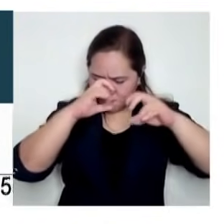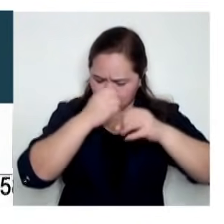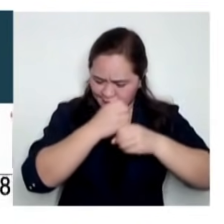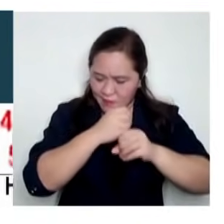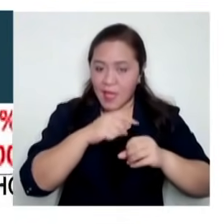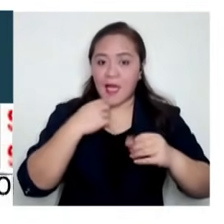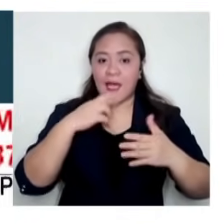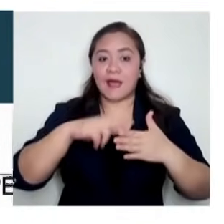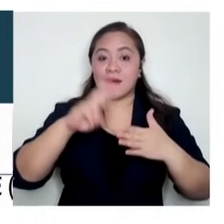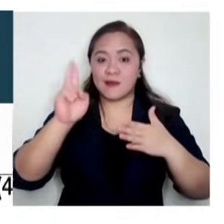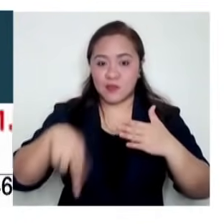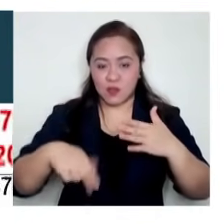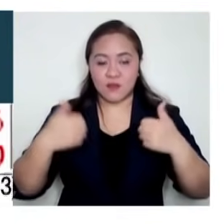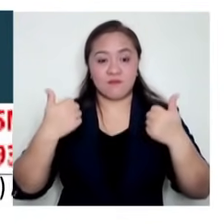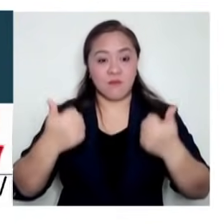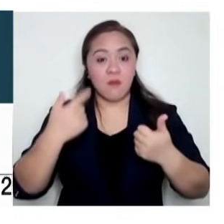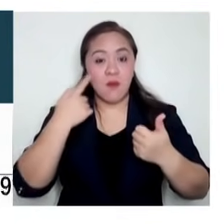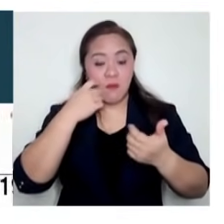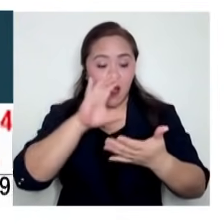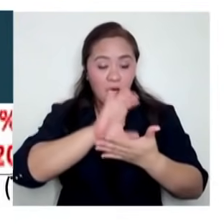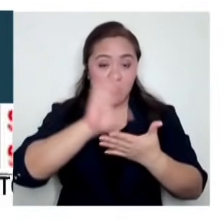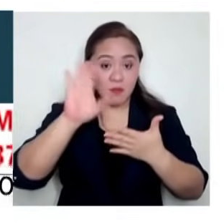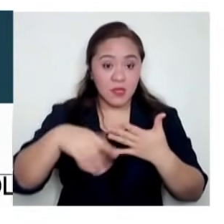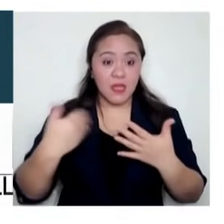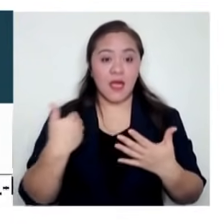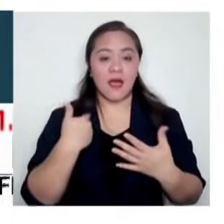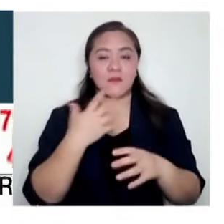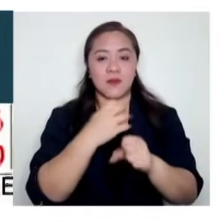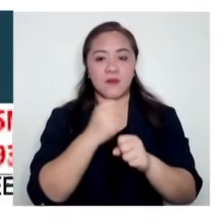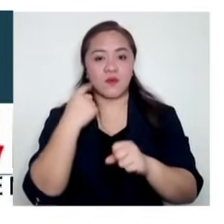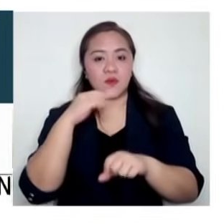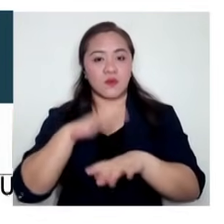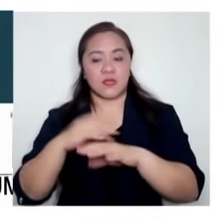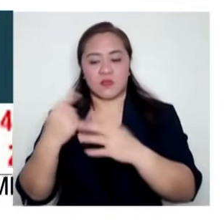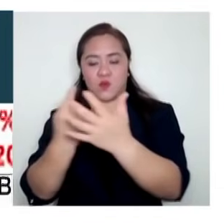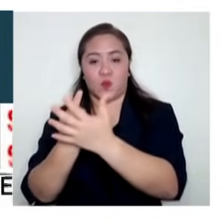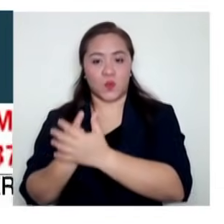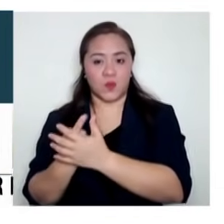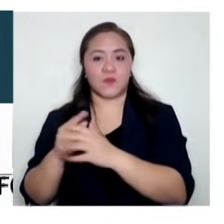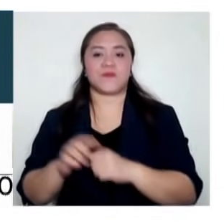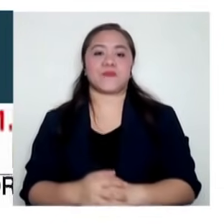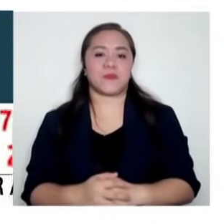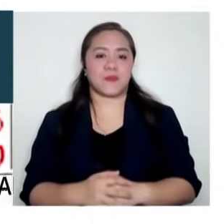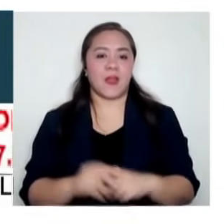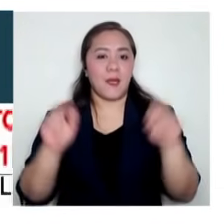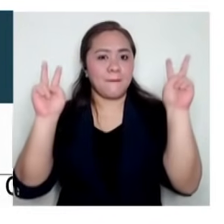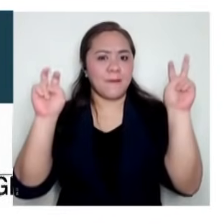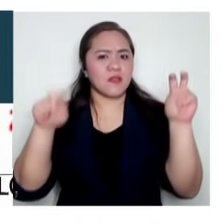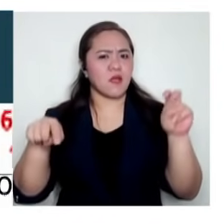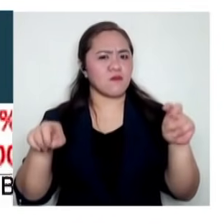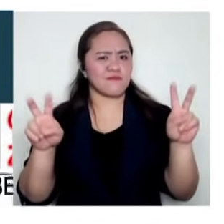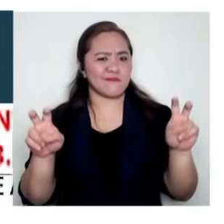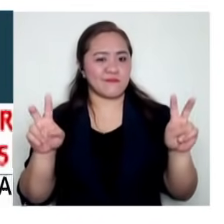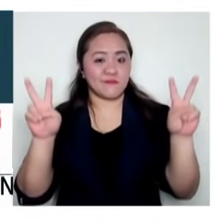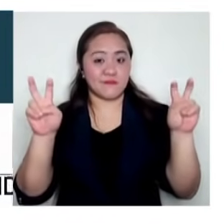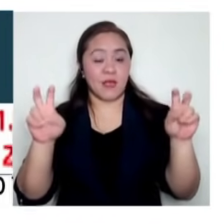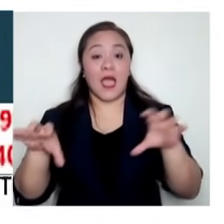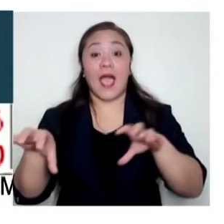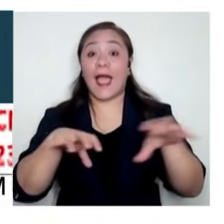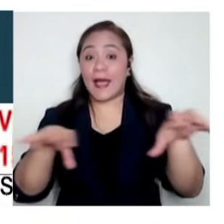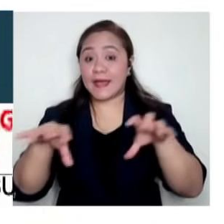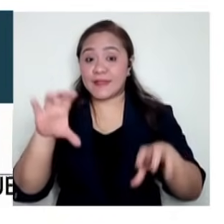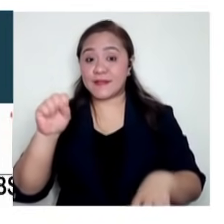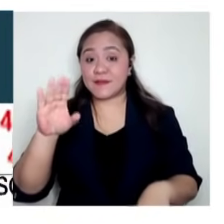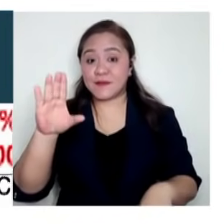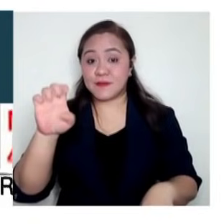out, so they just continued isolation. Mm-mm. But we're talking about all of the active cases here, ha, Dr. Vergeire. All